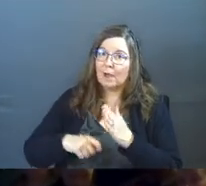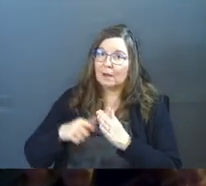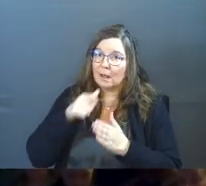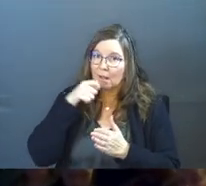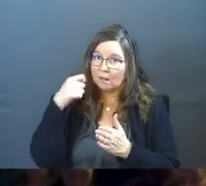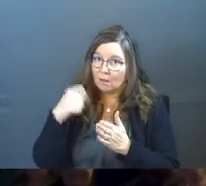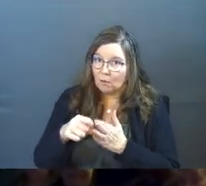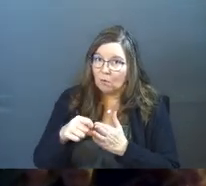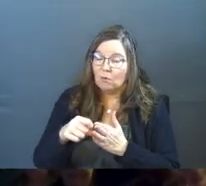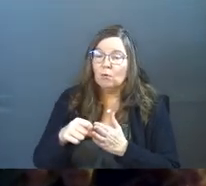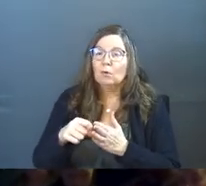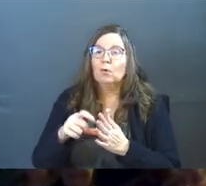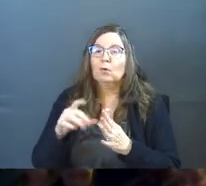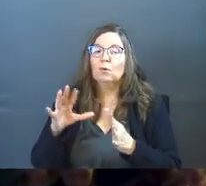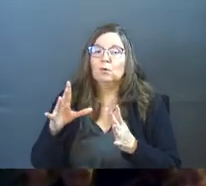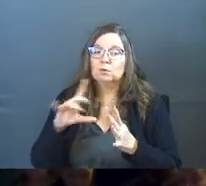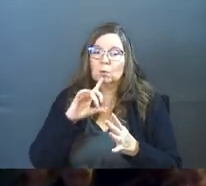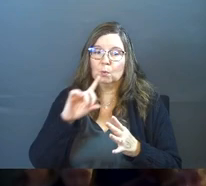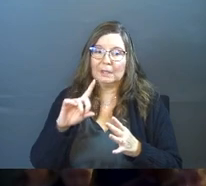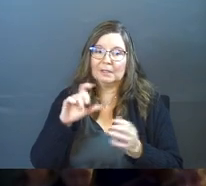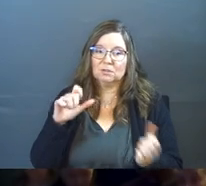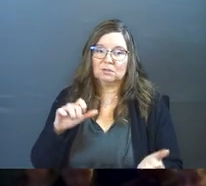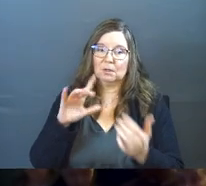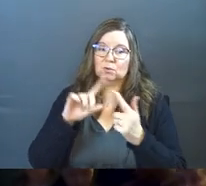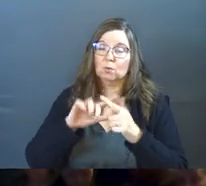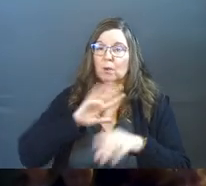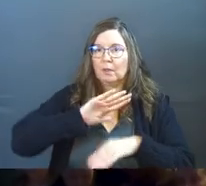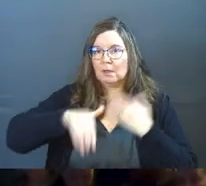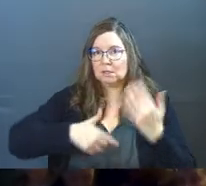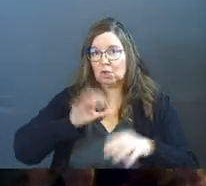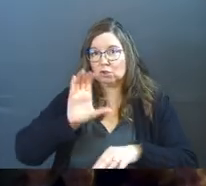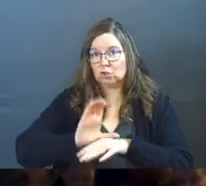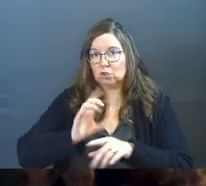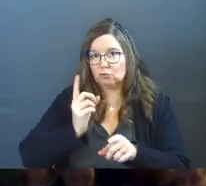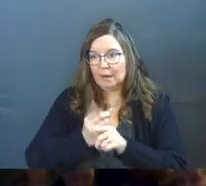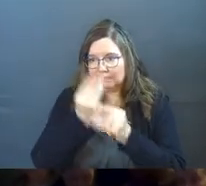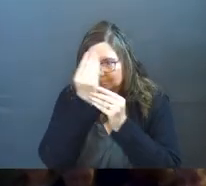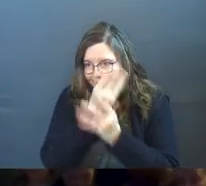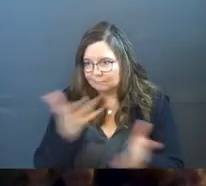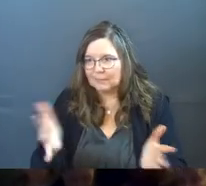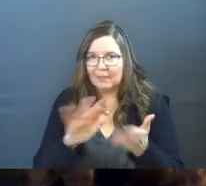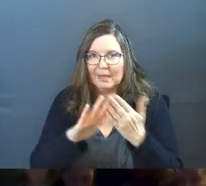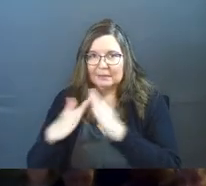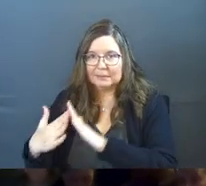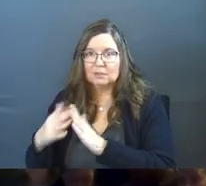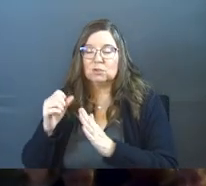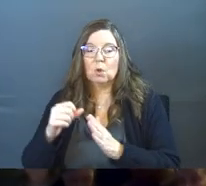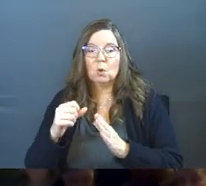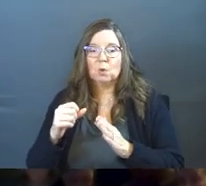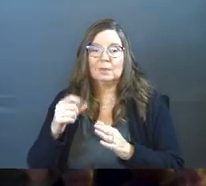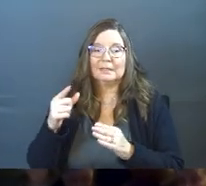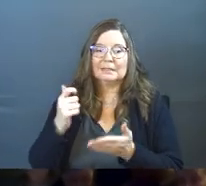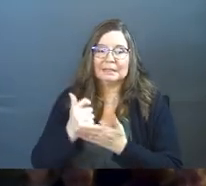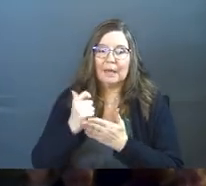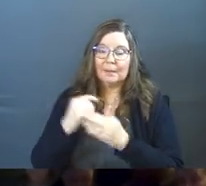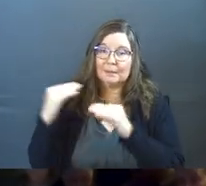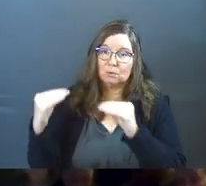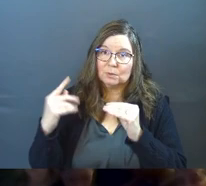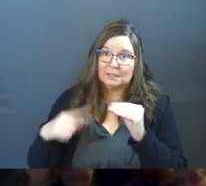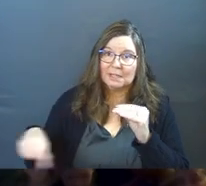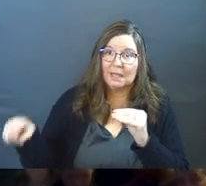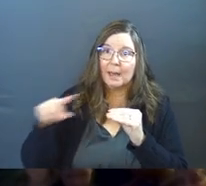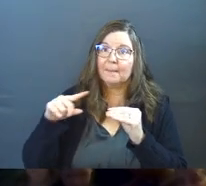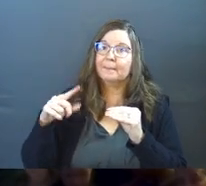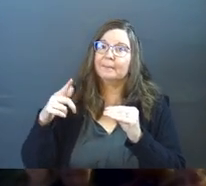letter to, it really is addressed to the entire church, right, in that city. And so he's helping to teach